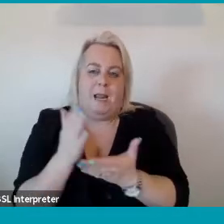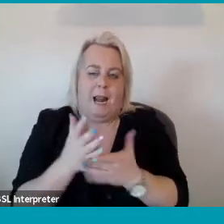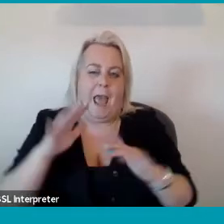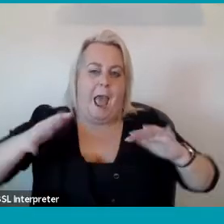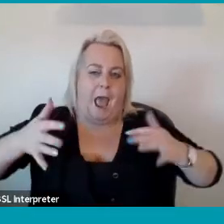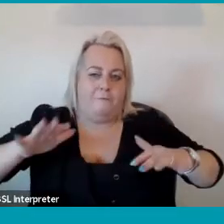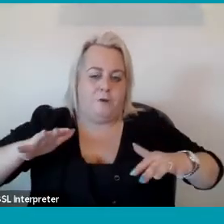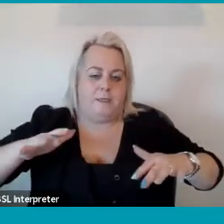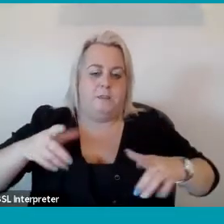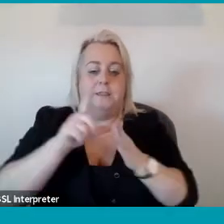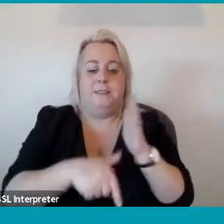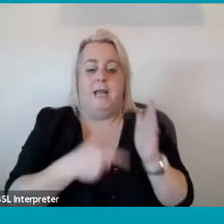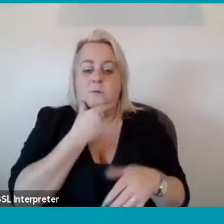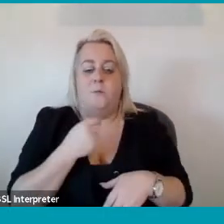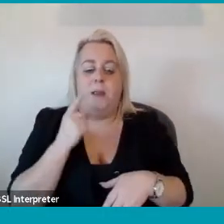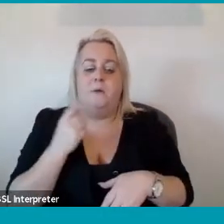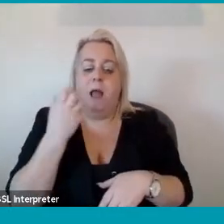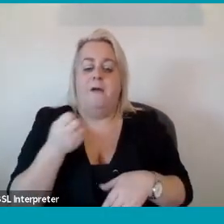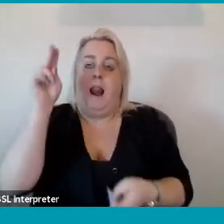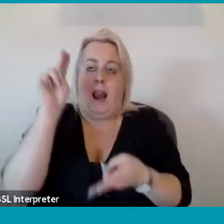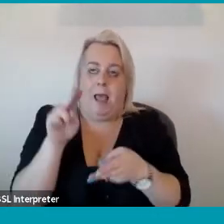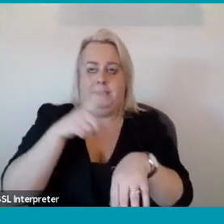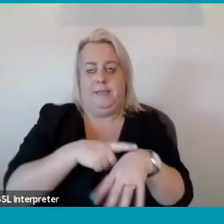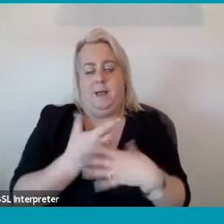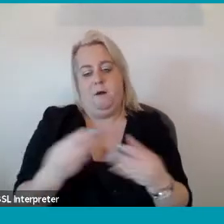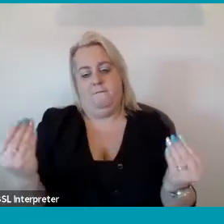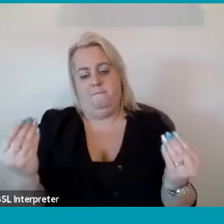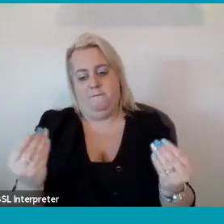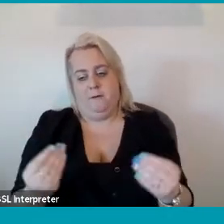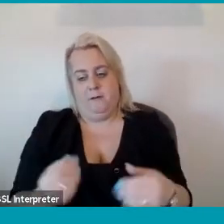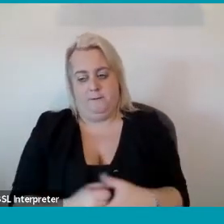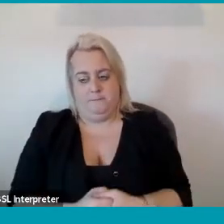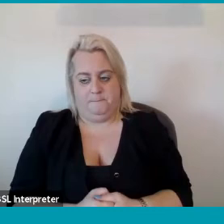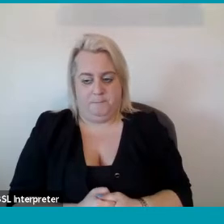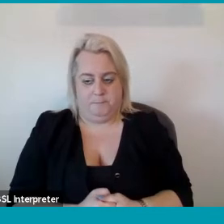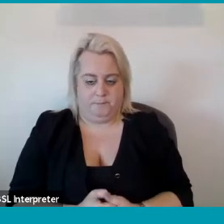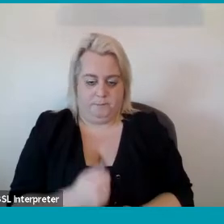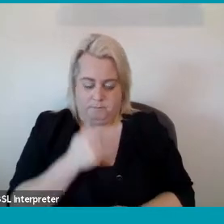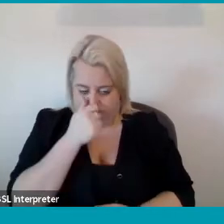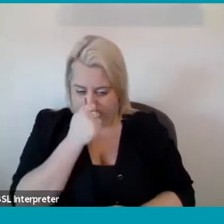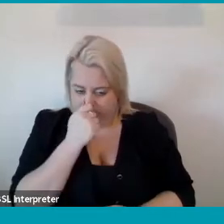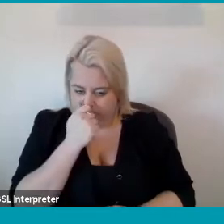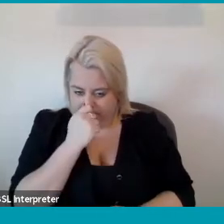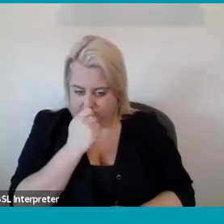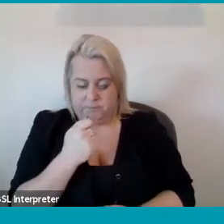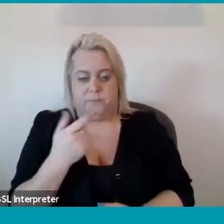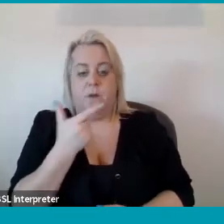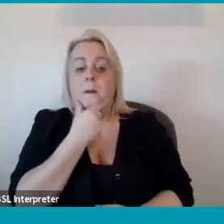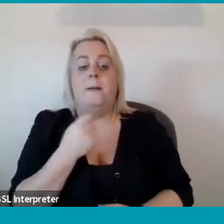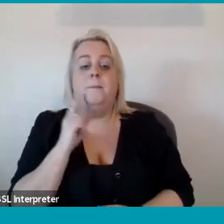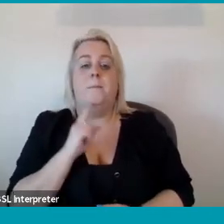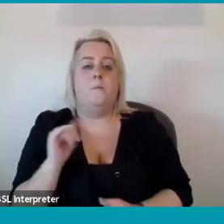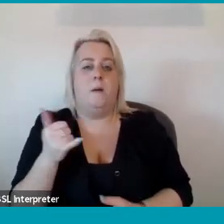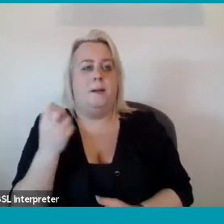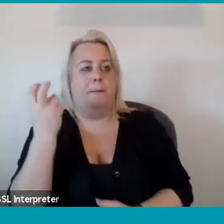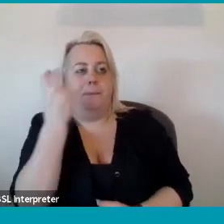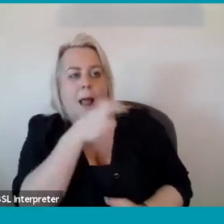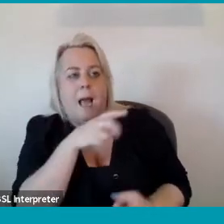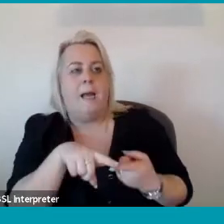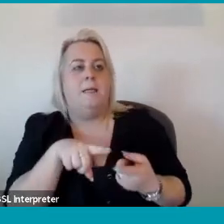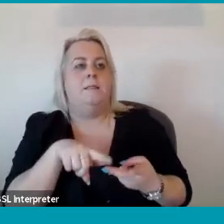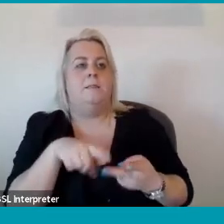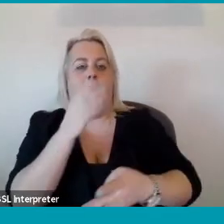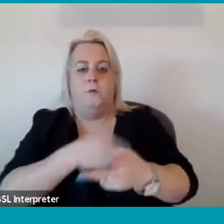actually, although that's counterintuitive, if you think about it, someone who is blind or an amputee or